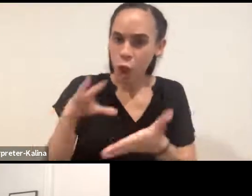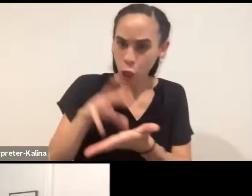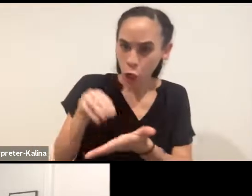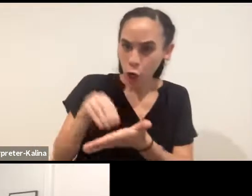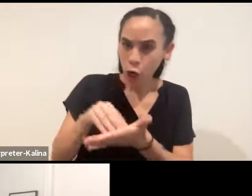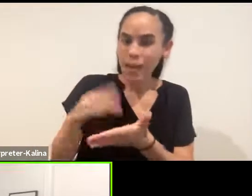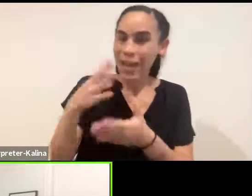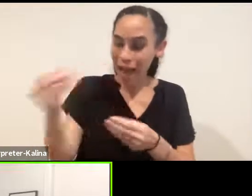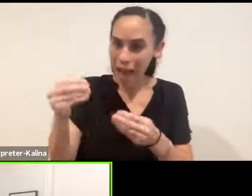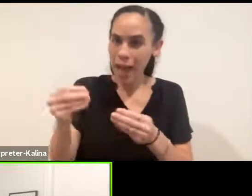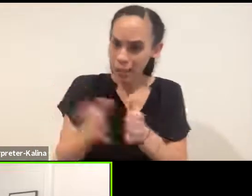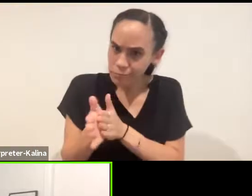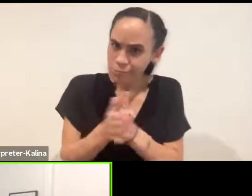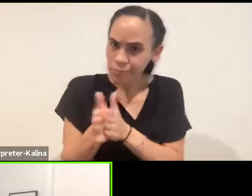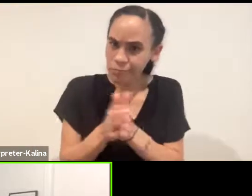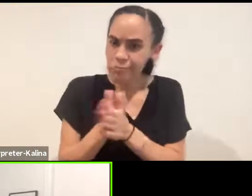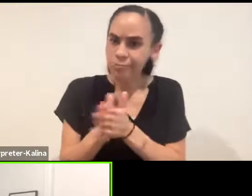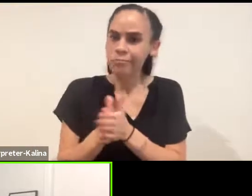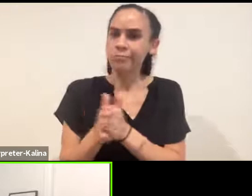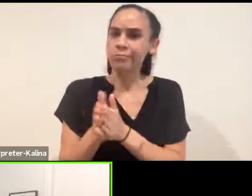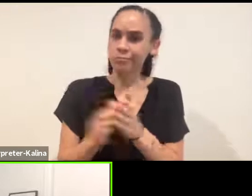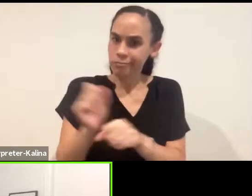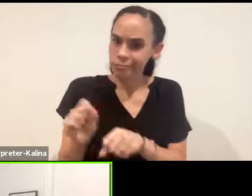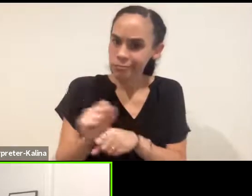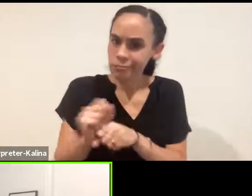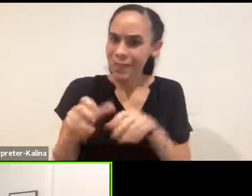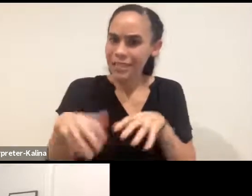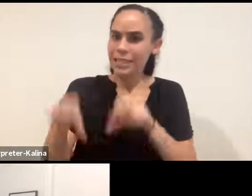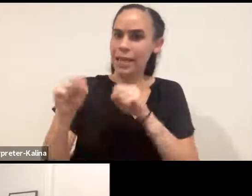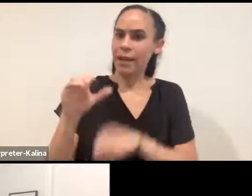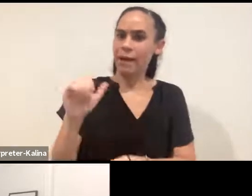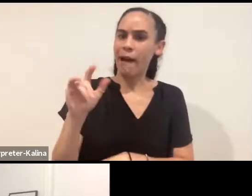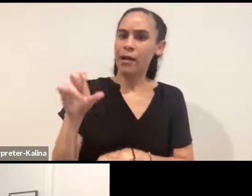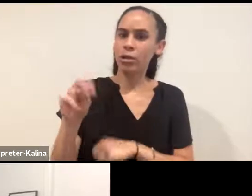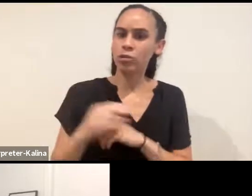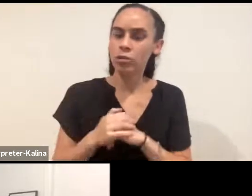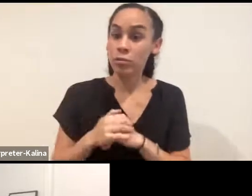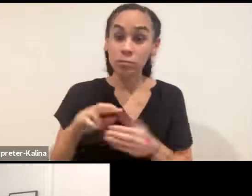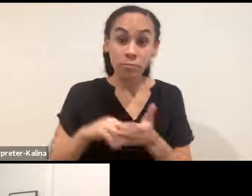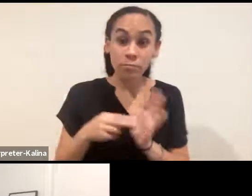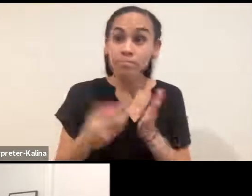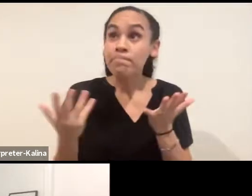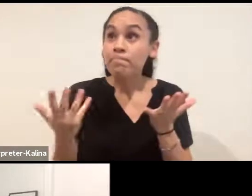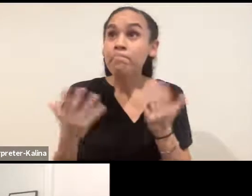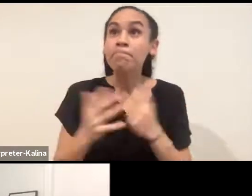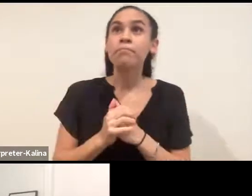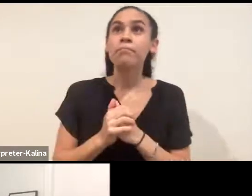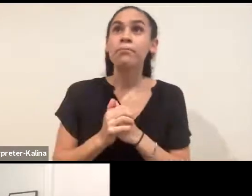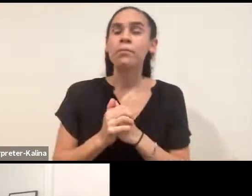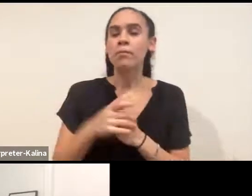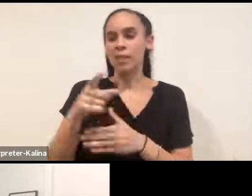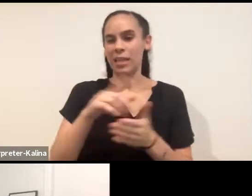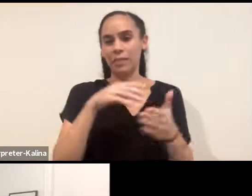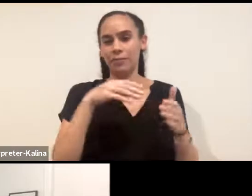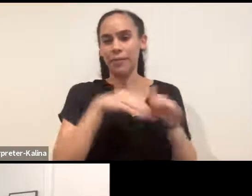taking action. And what that means, it's often, in the book, I talk about the stages of